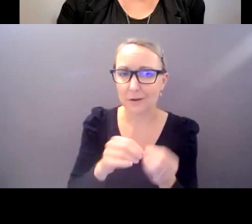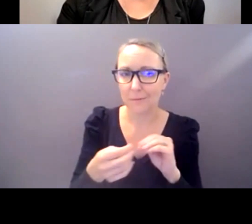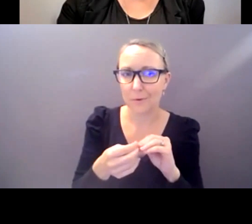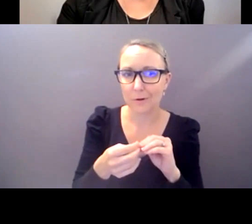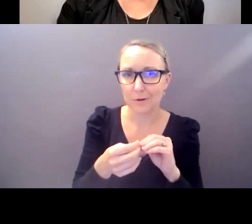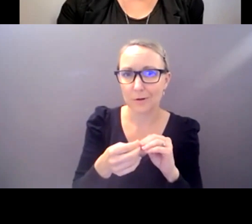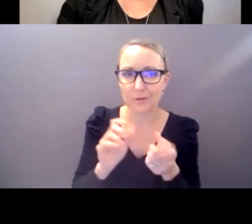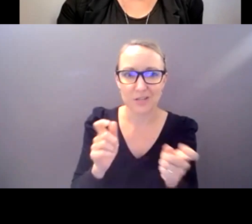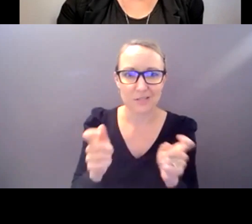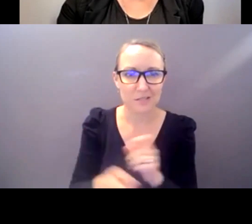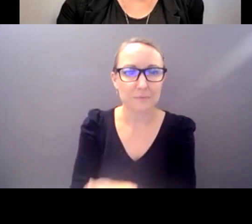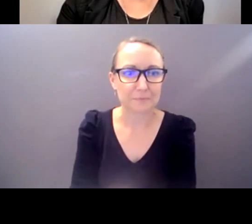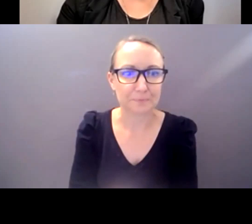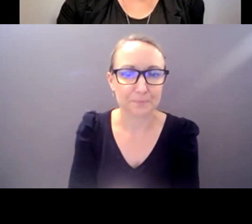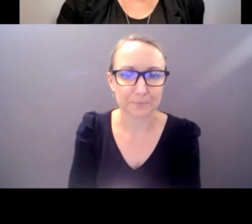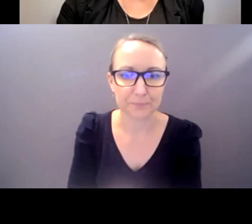60.